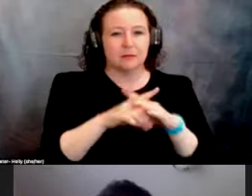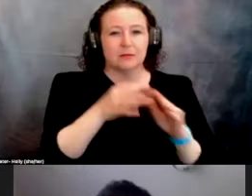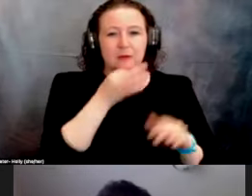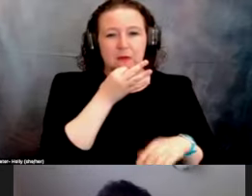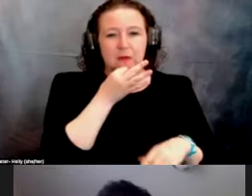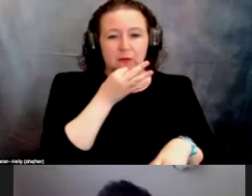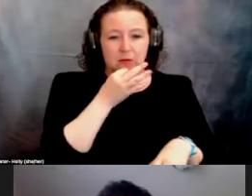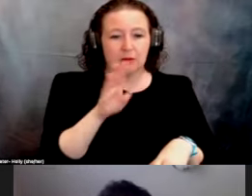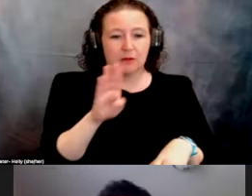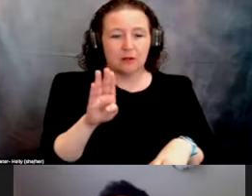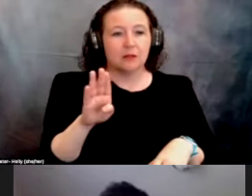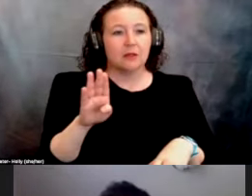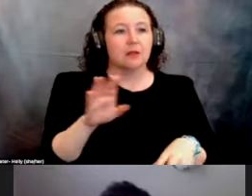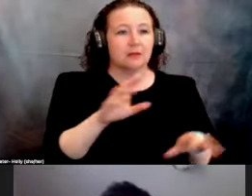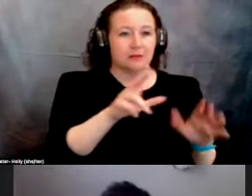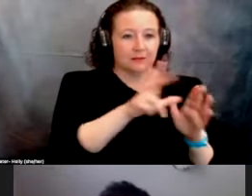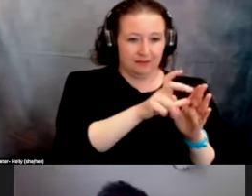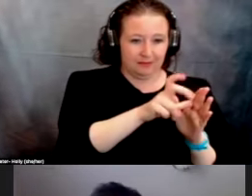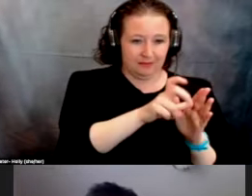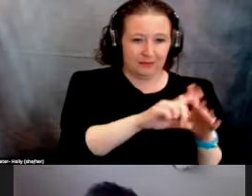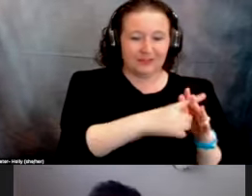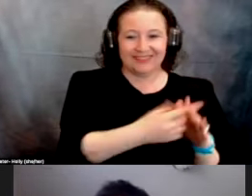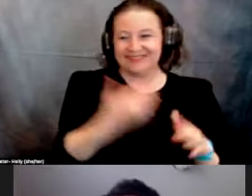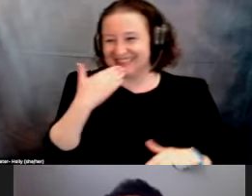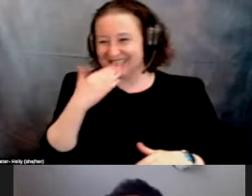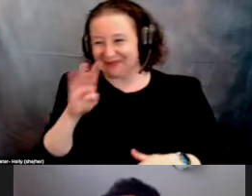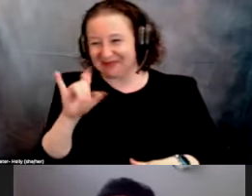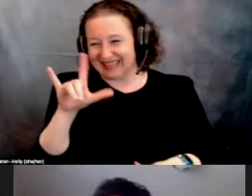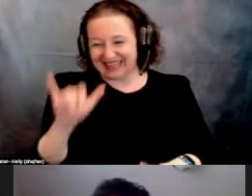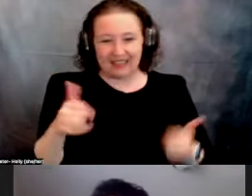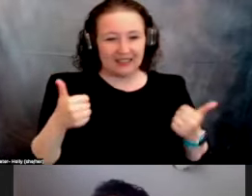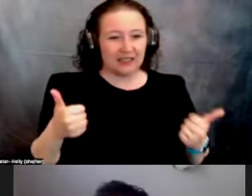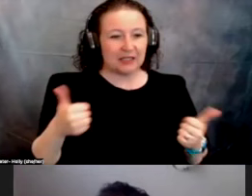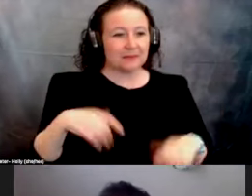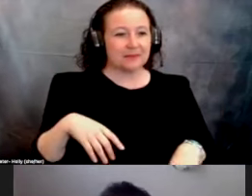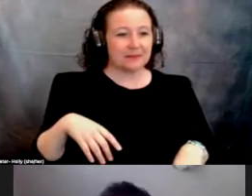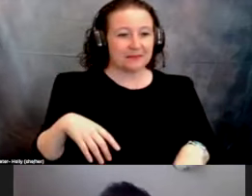Bailey, could you please? There you go. Thank you. Okay.